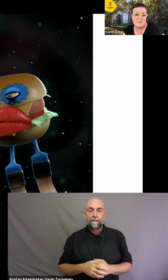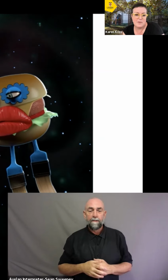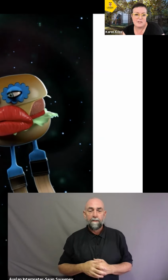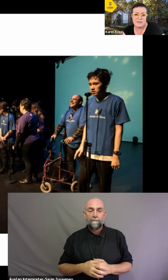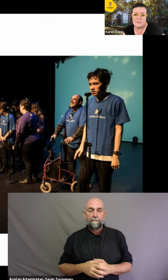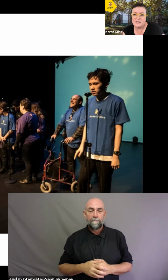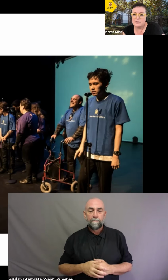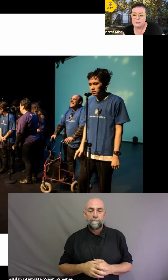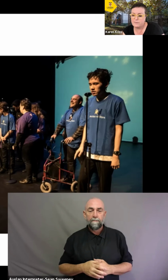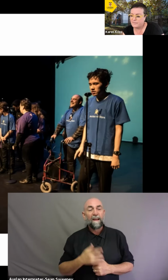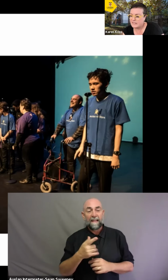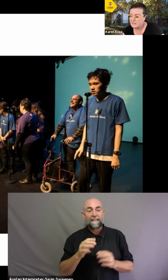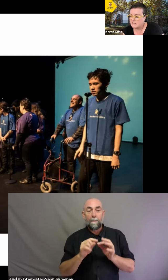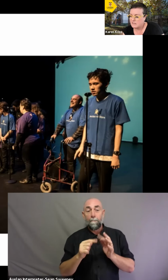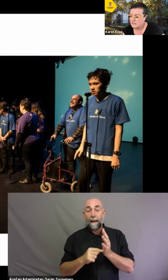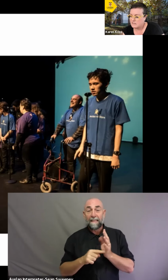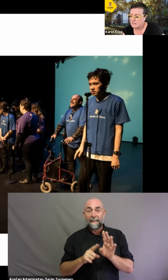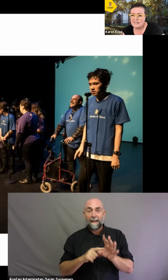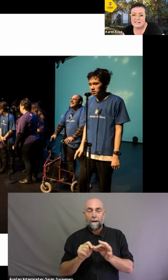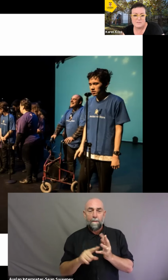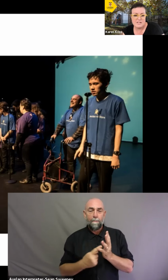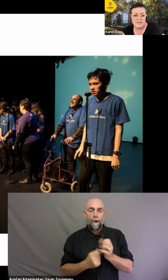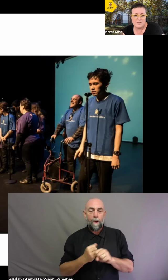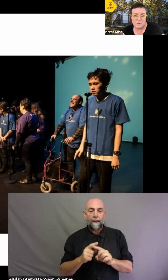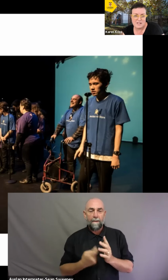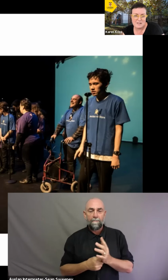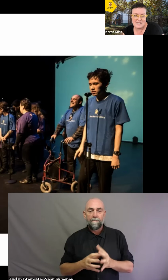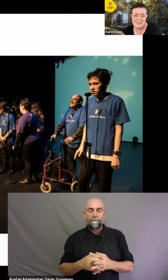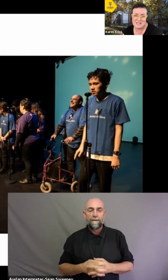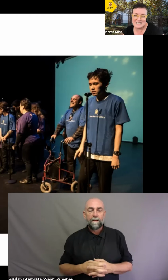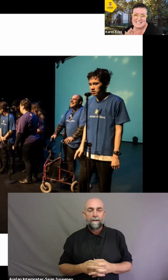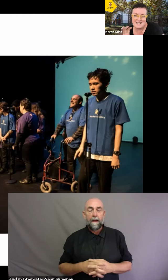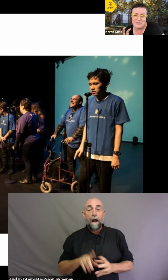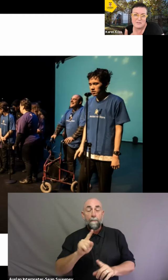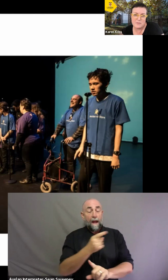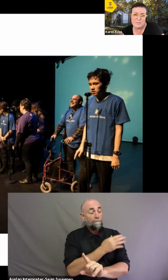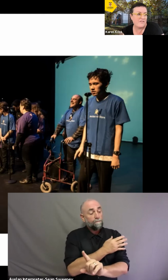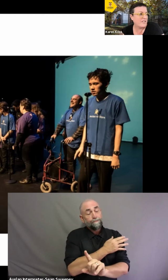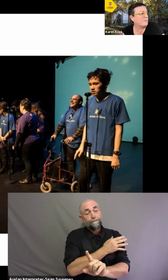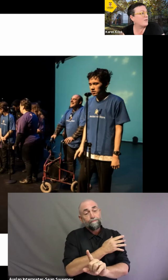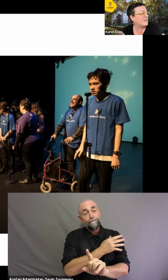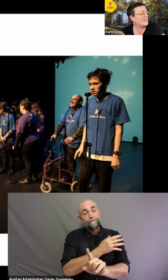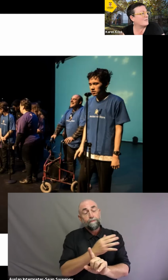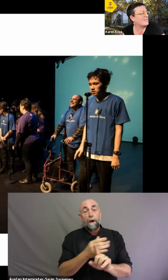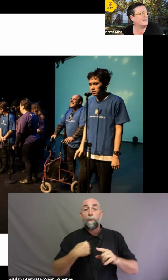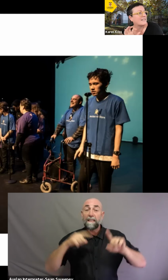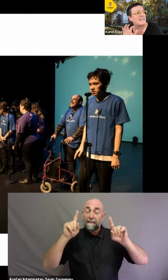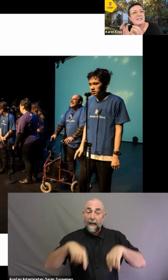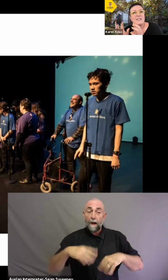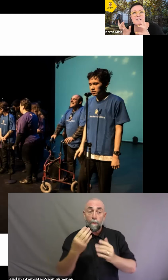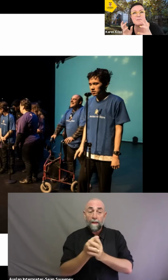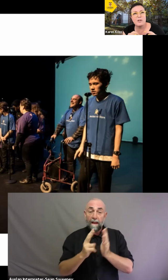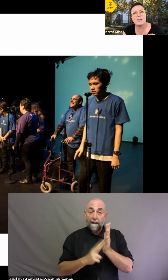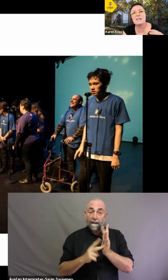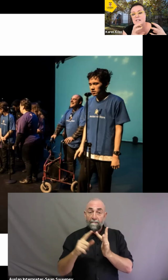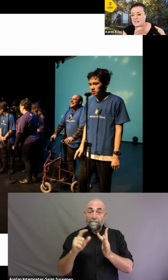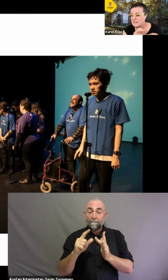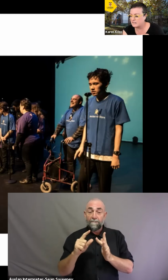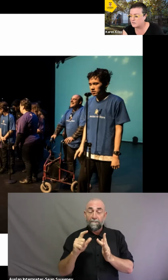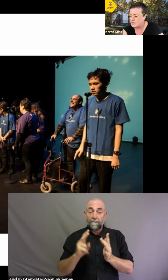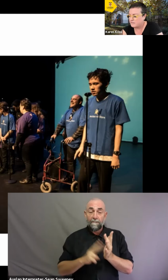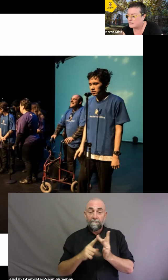So Betty Berger, pretty cool. So leading up to the Vivid Projects, we didn't really start with the Vivid Projects. We started a lot smaller